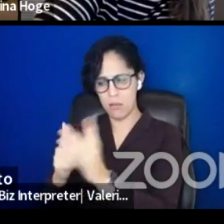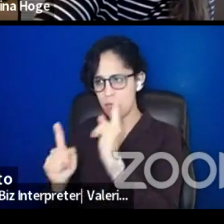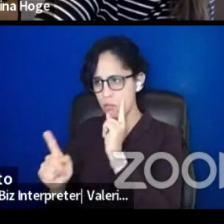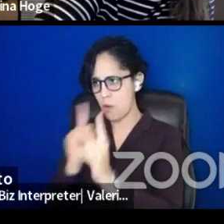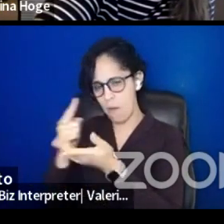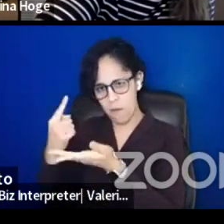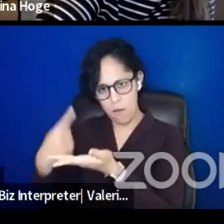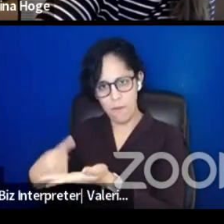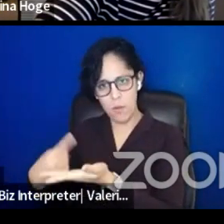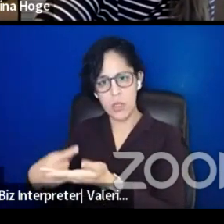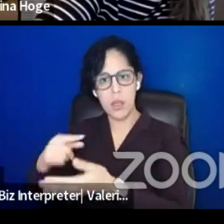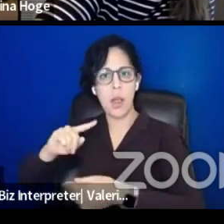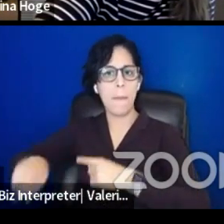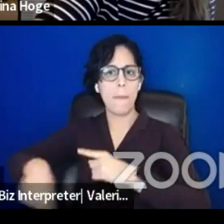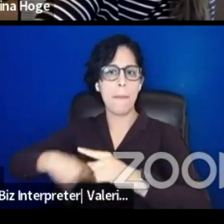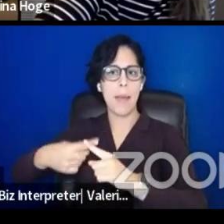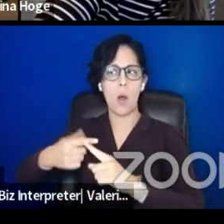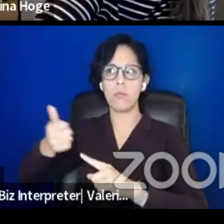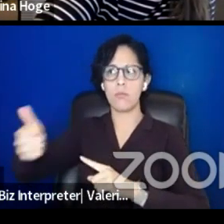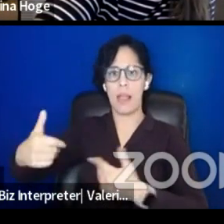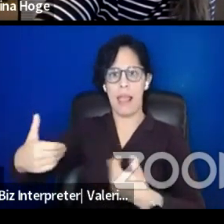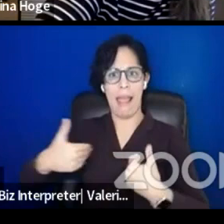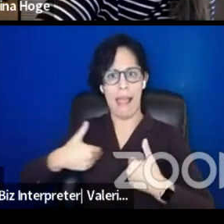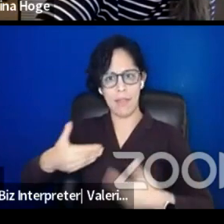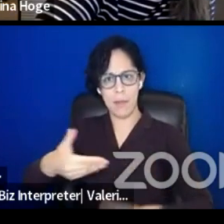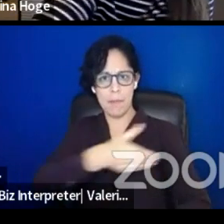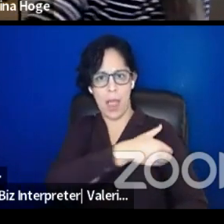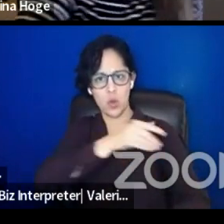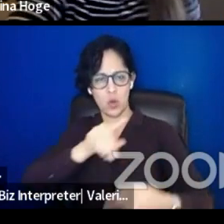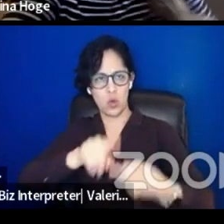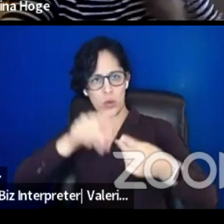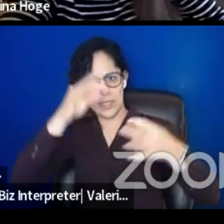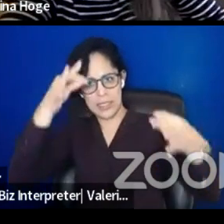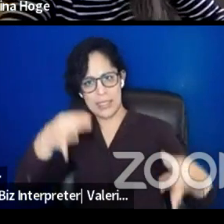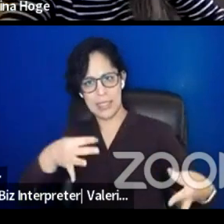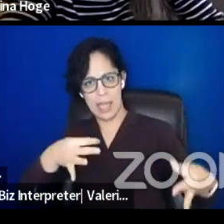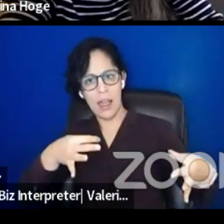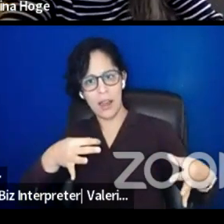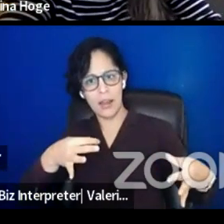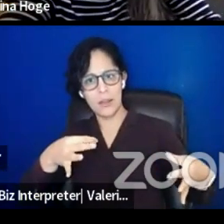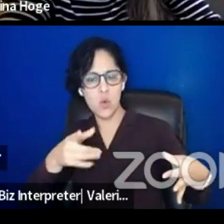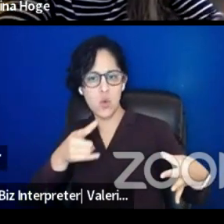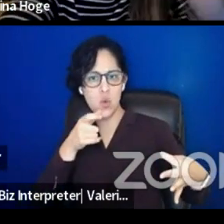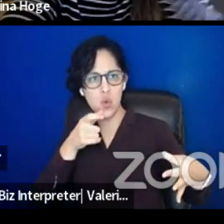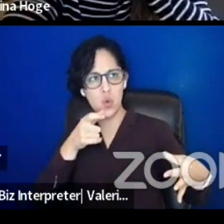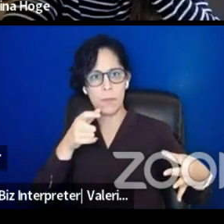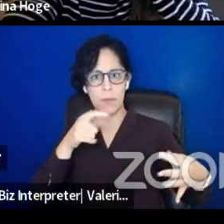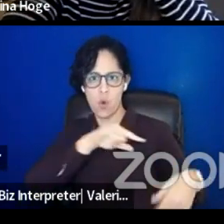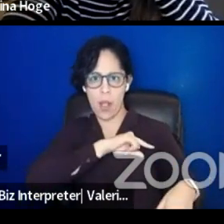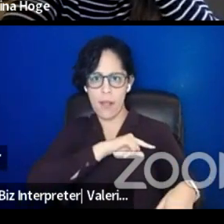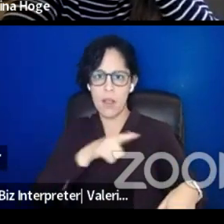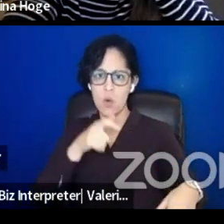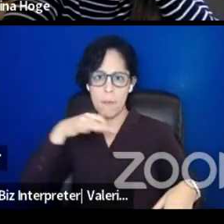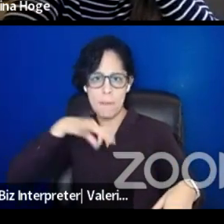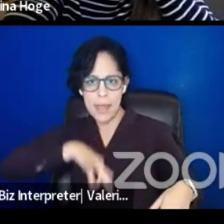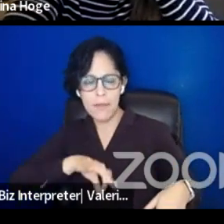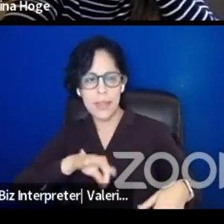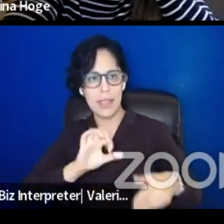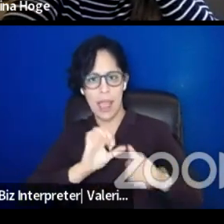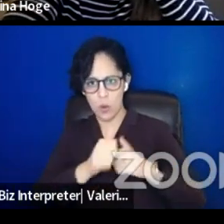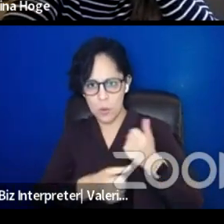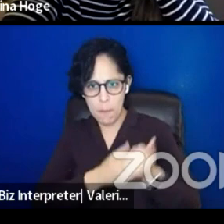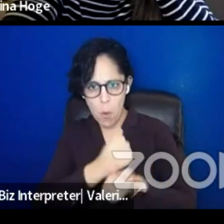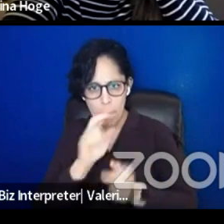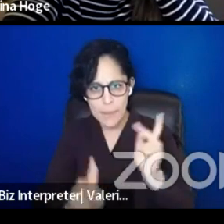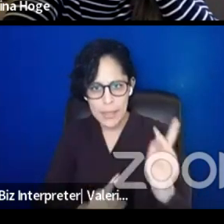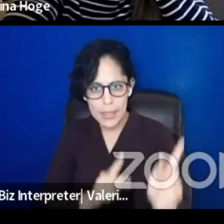they have a kind of particular gatekeeping power for freelance artists, and how do we really help them understand where